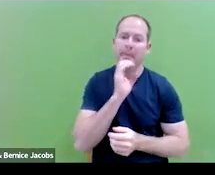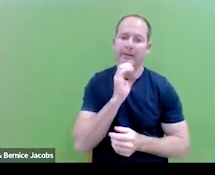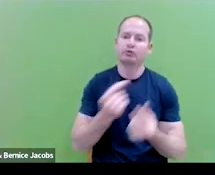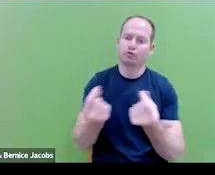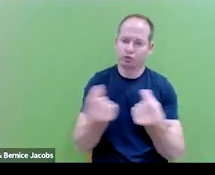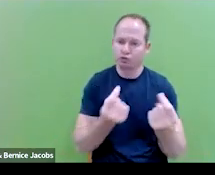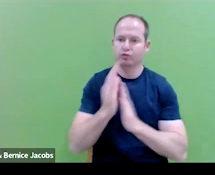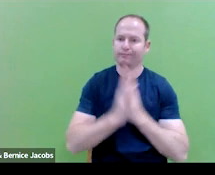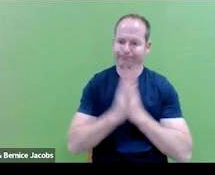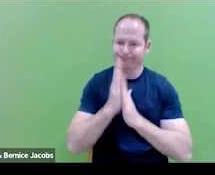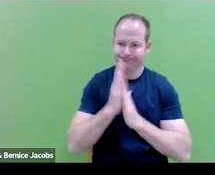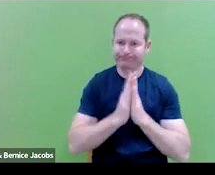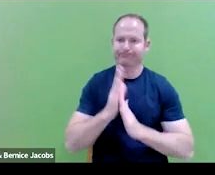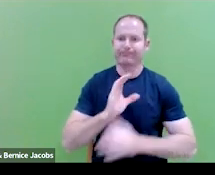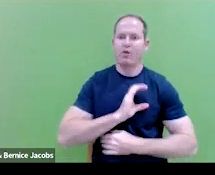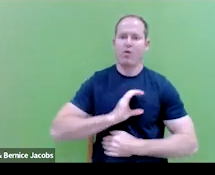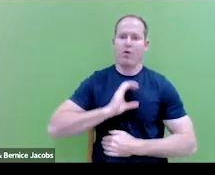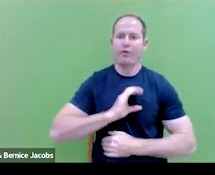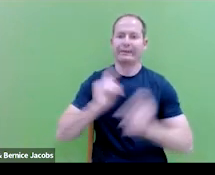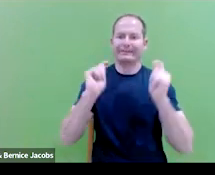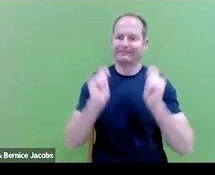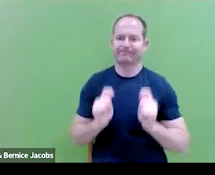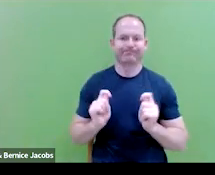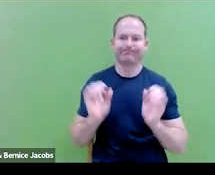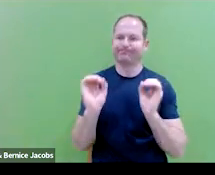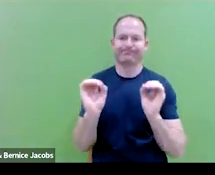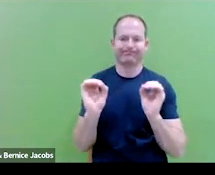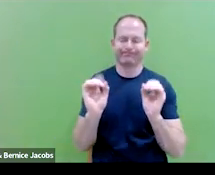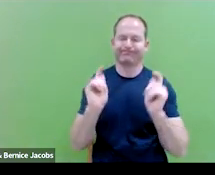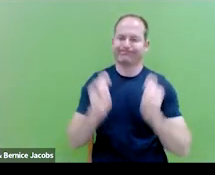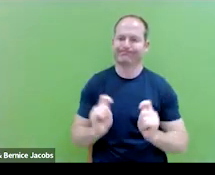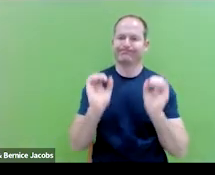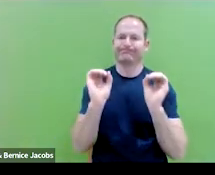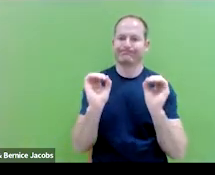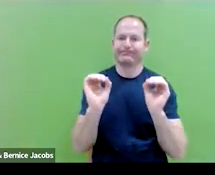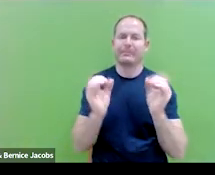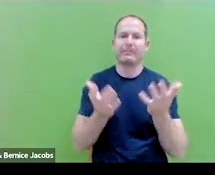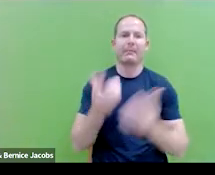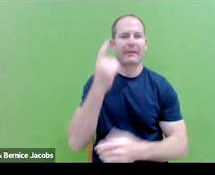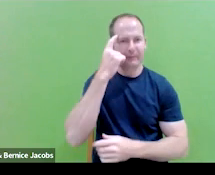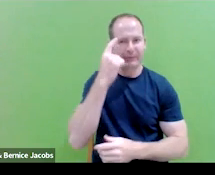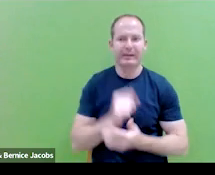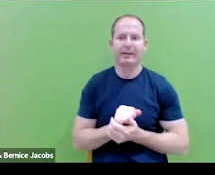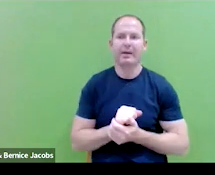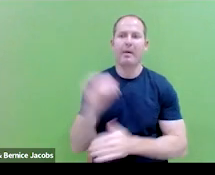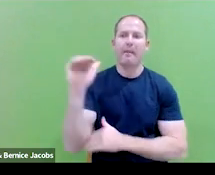with comfort, with no fatigue. So I often think things like banking